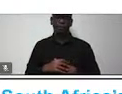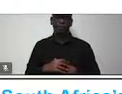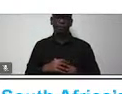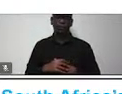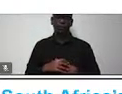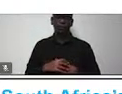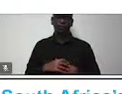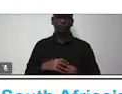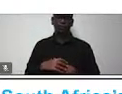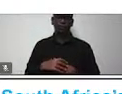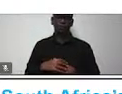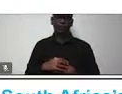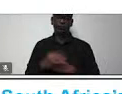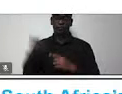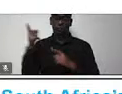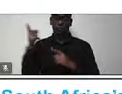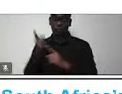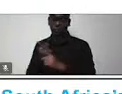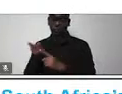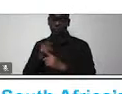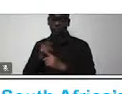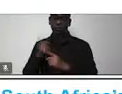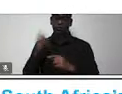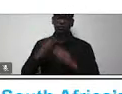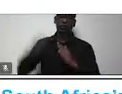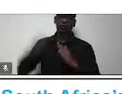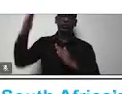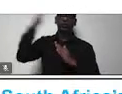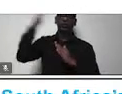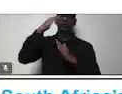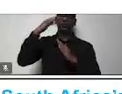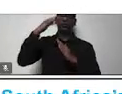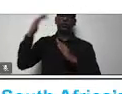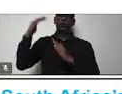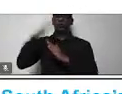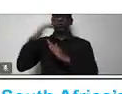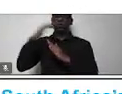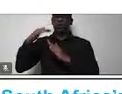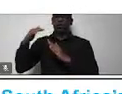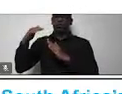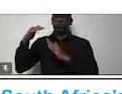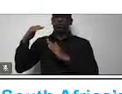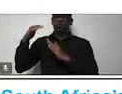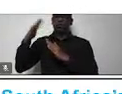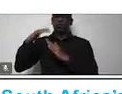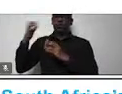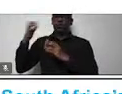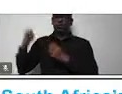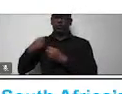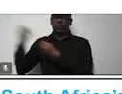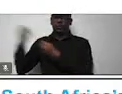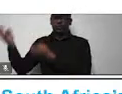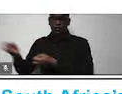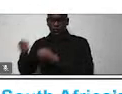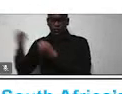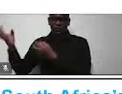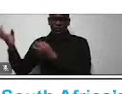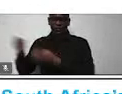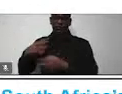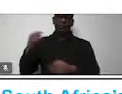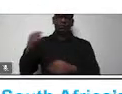So this is the top exports from South Africa into the USA under AGOA. As you can see,